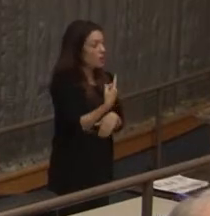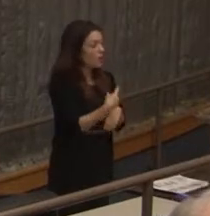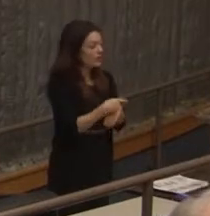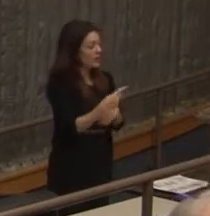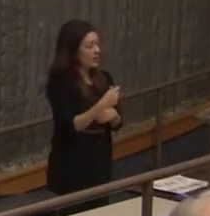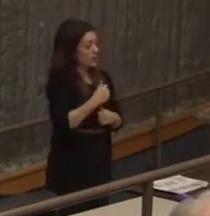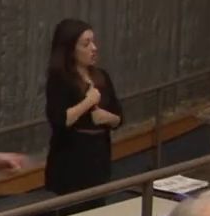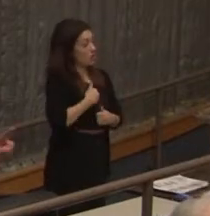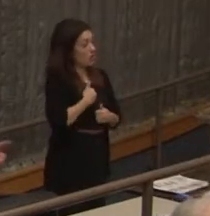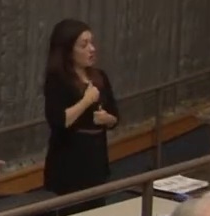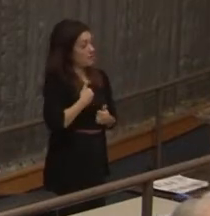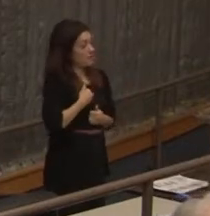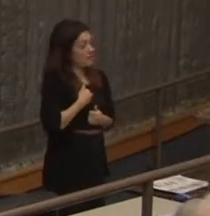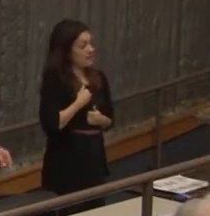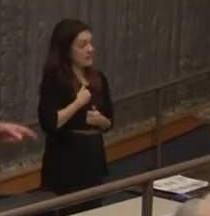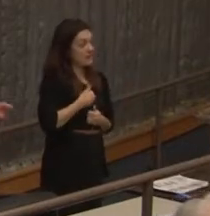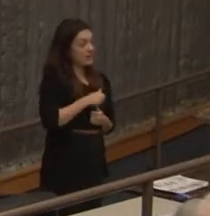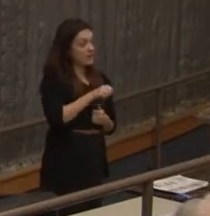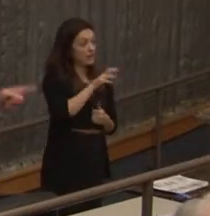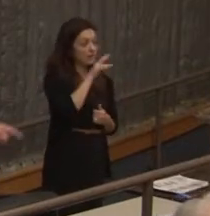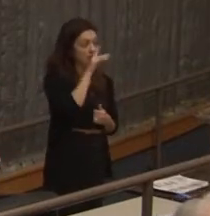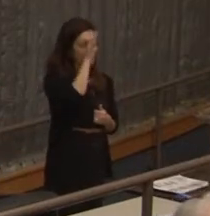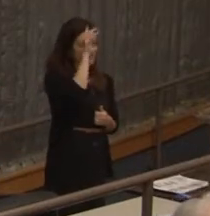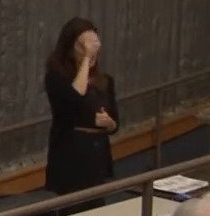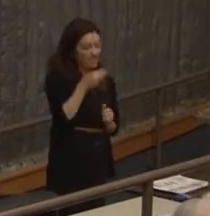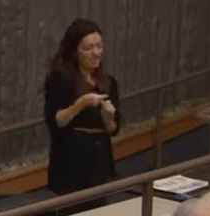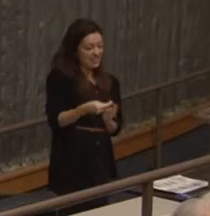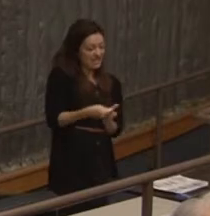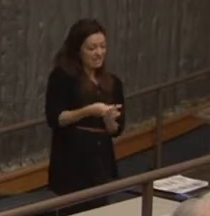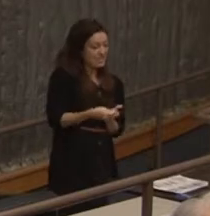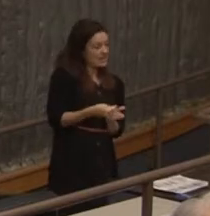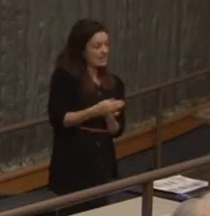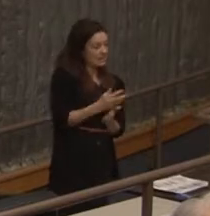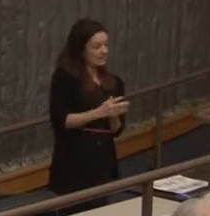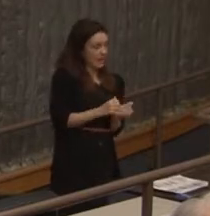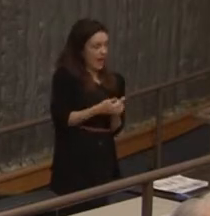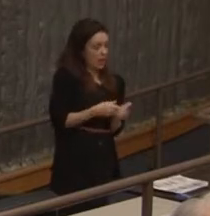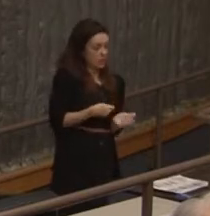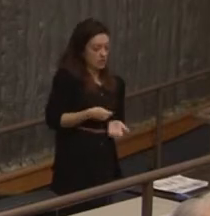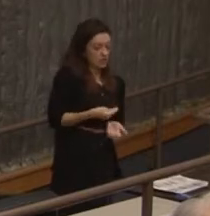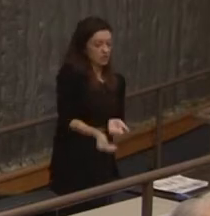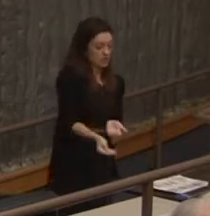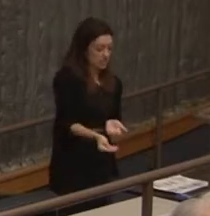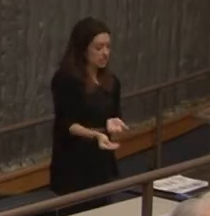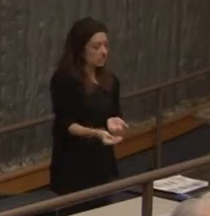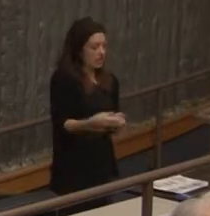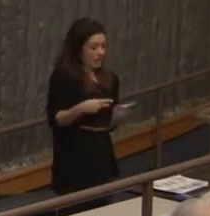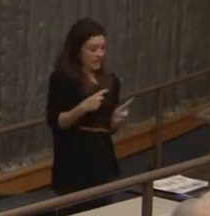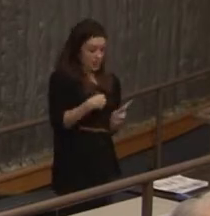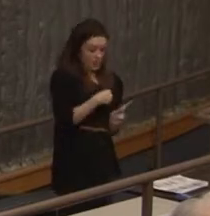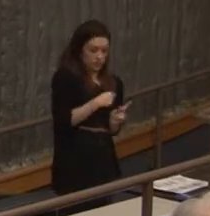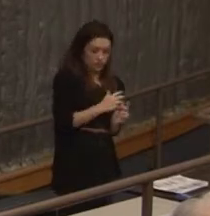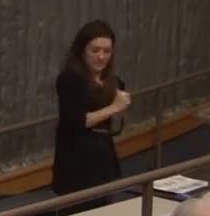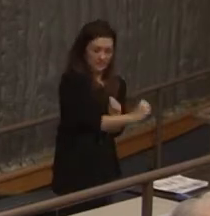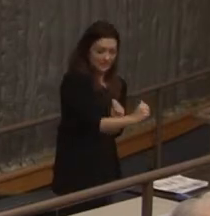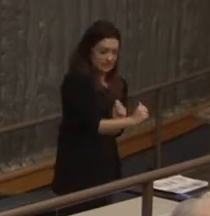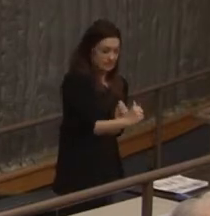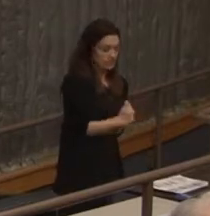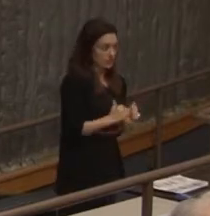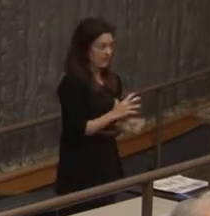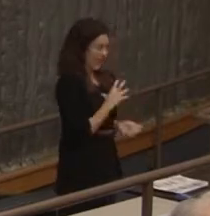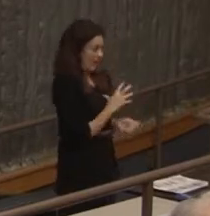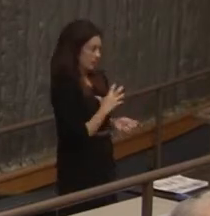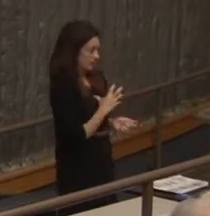guard to let the mother leave. There was no wall or fence around this factory. His mother had a great